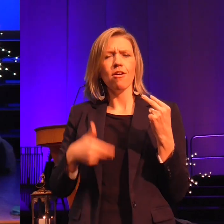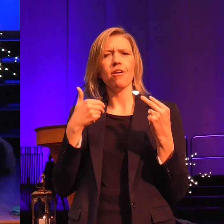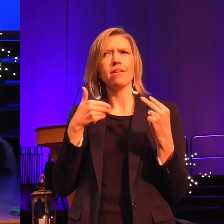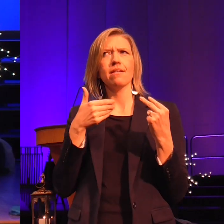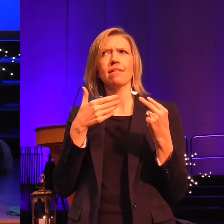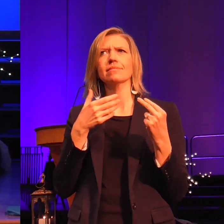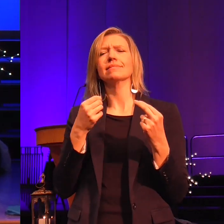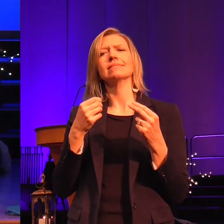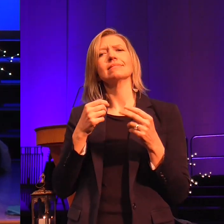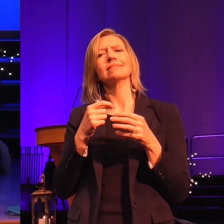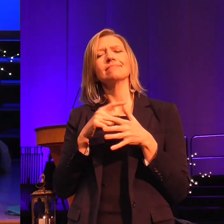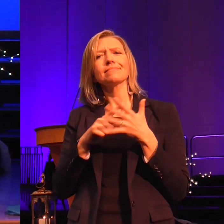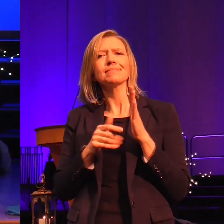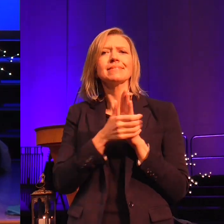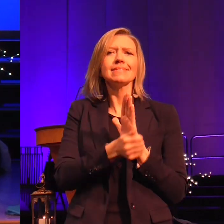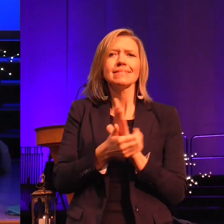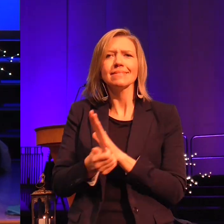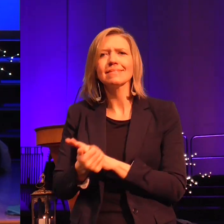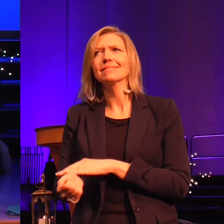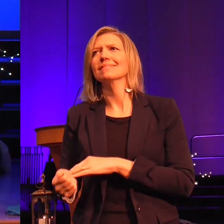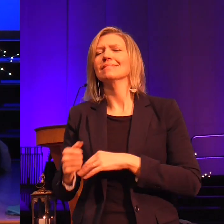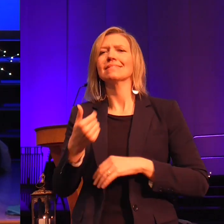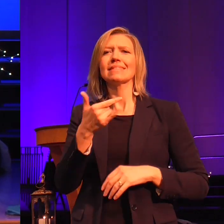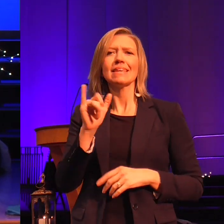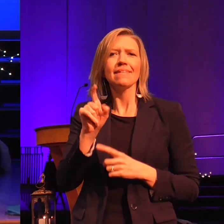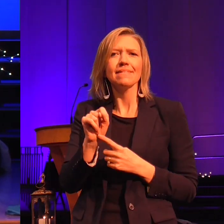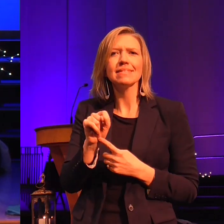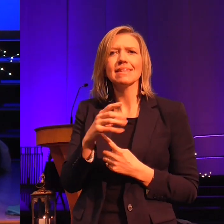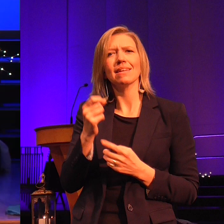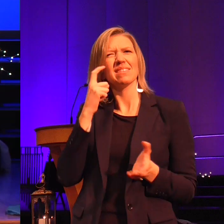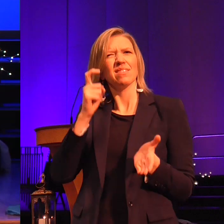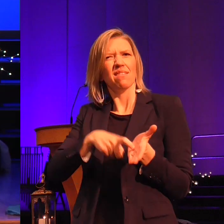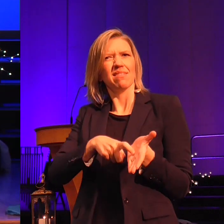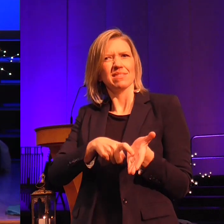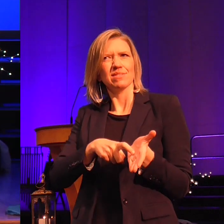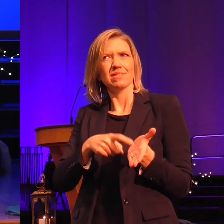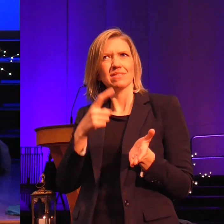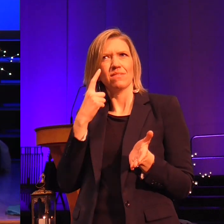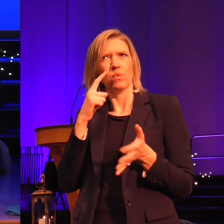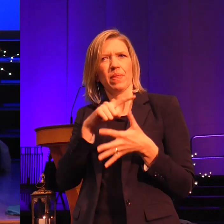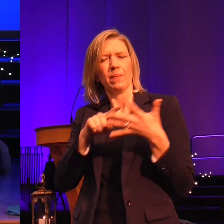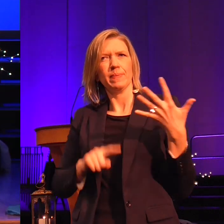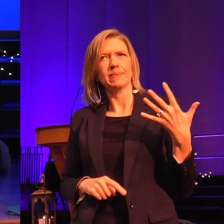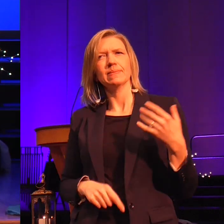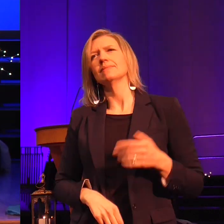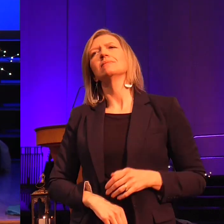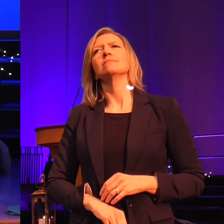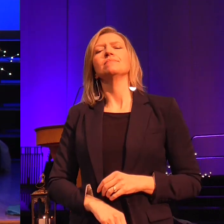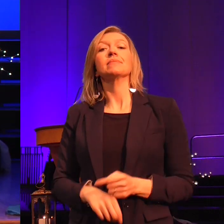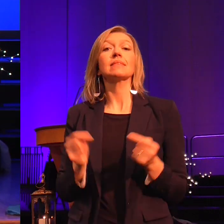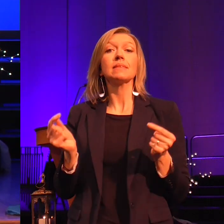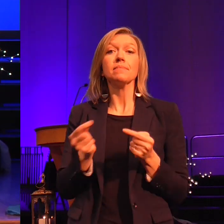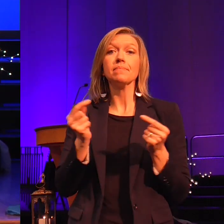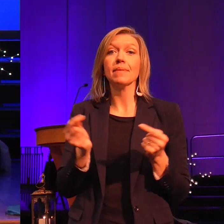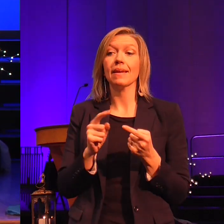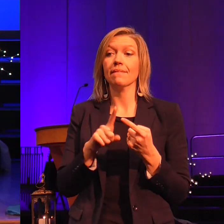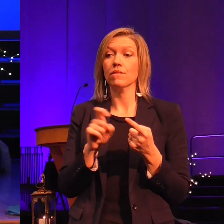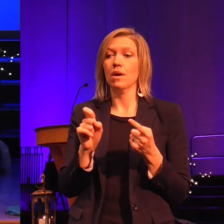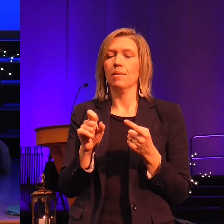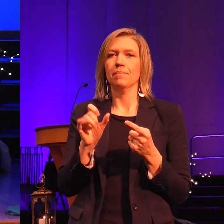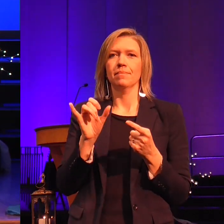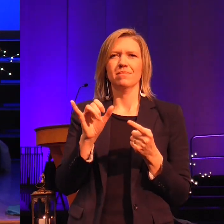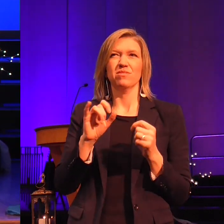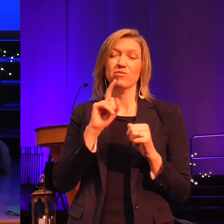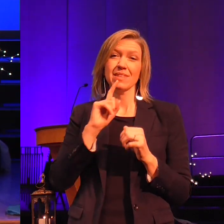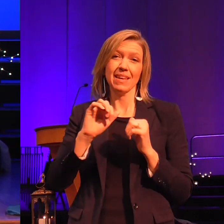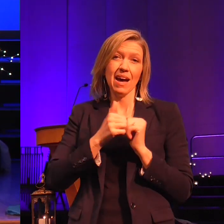our gifts and talents and be able to be acknowledged. And the pain between how much that has happened in our